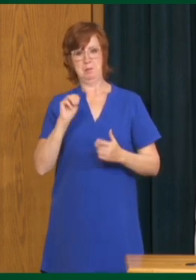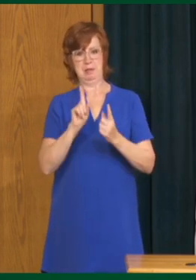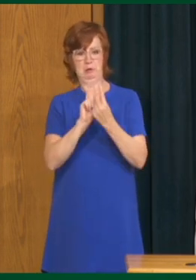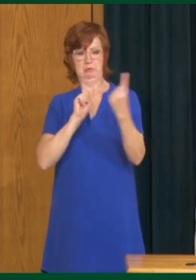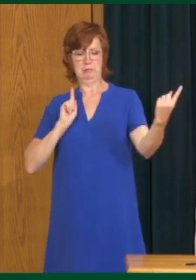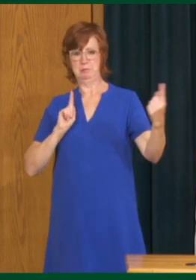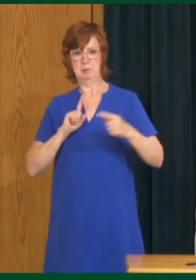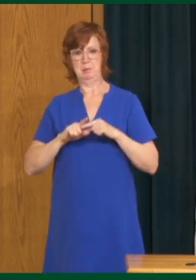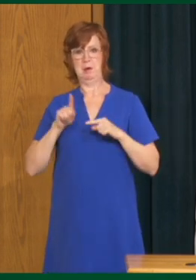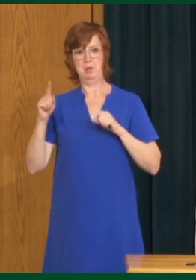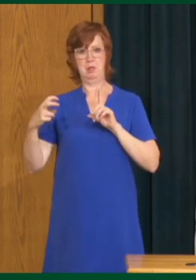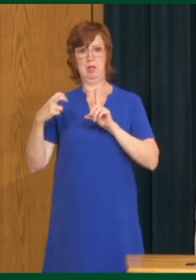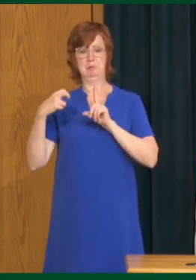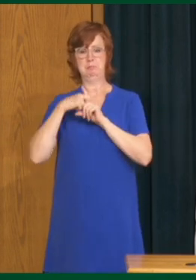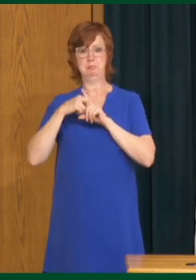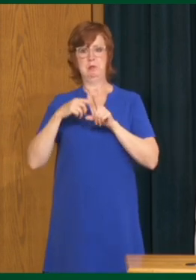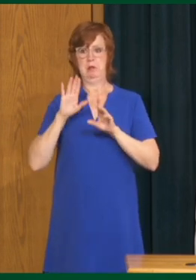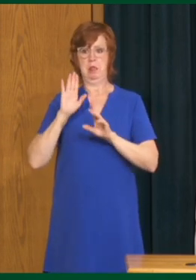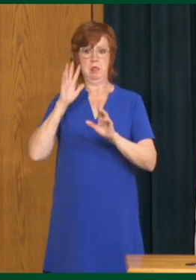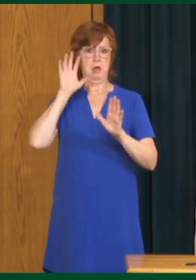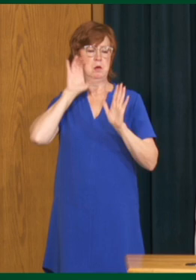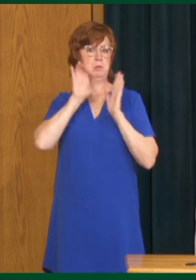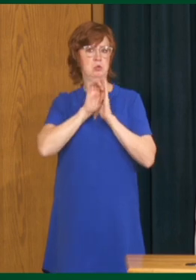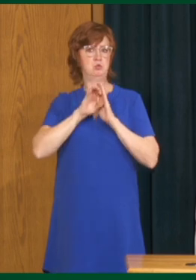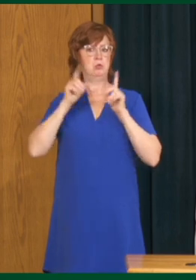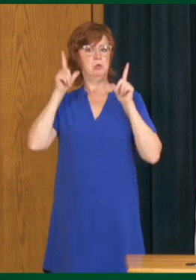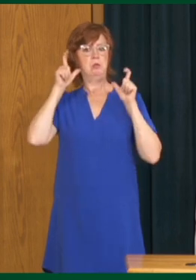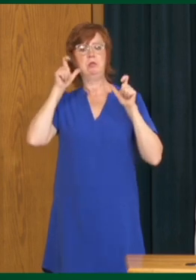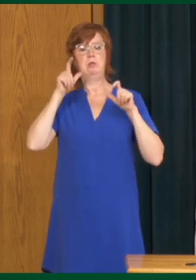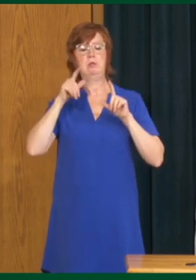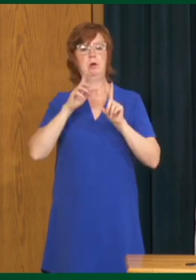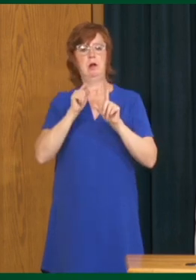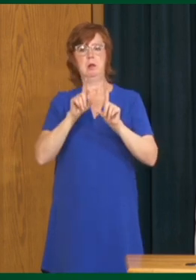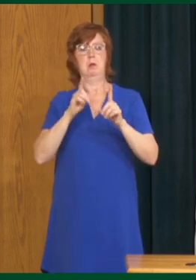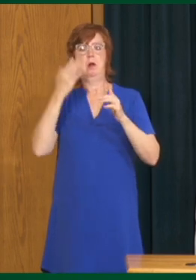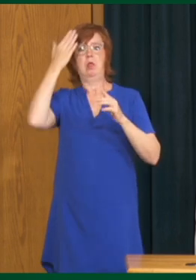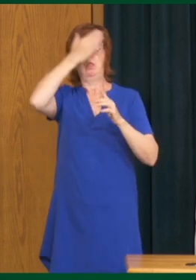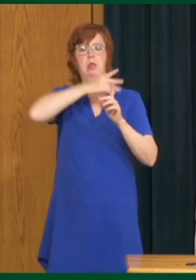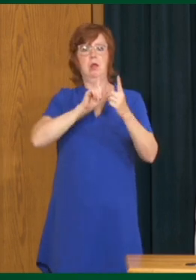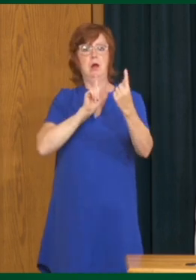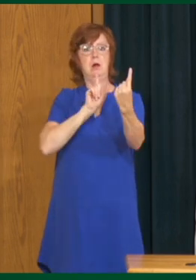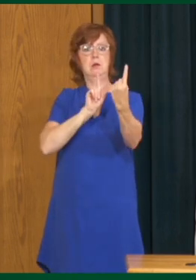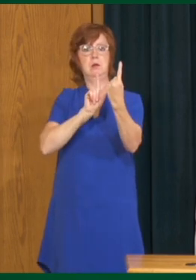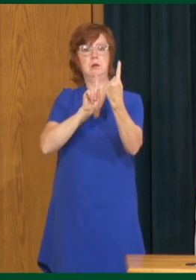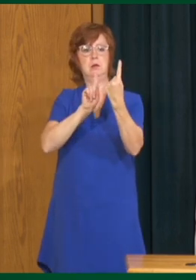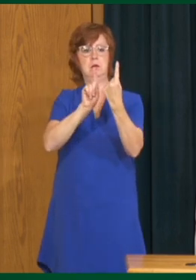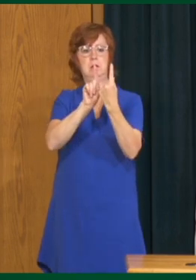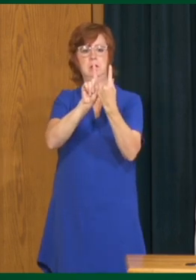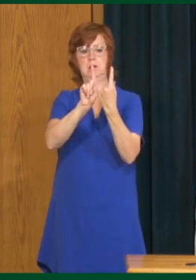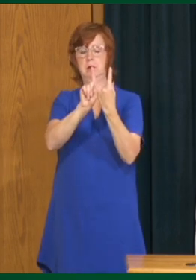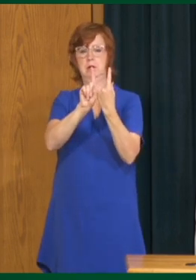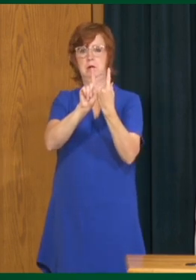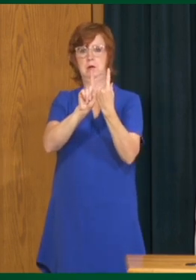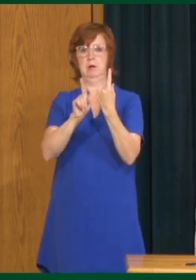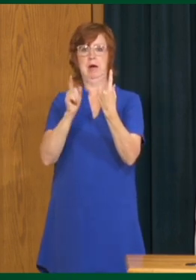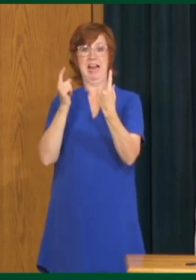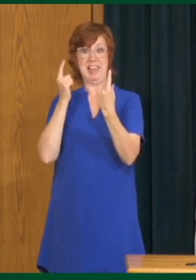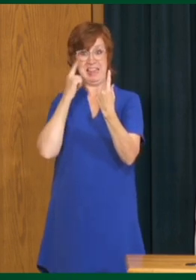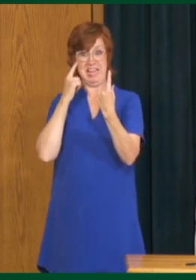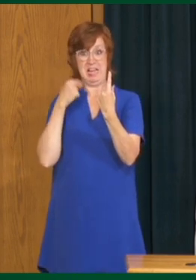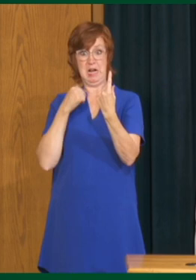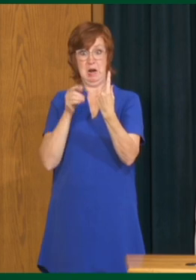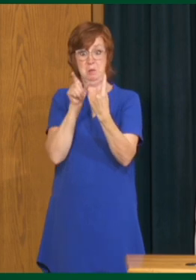be honest, is that people are enjoying our great summer. They're on the beach, they're hiking, they're walking around our many walks